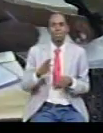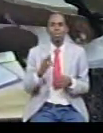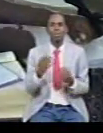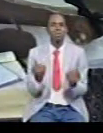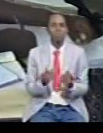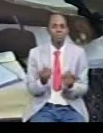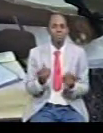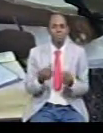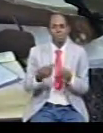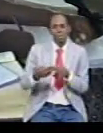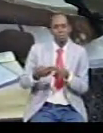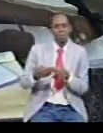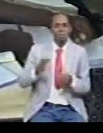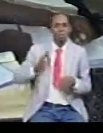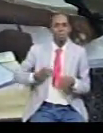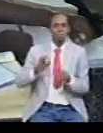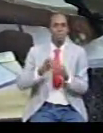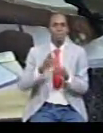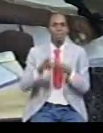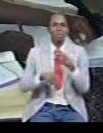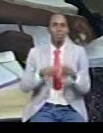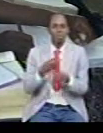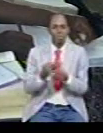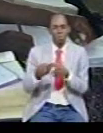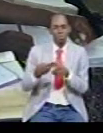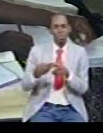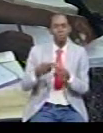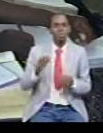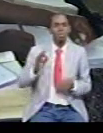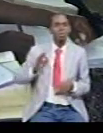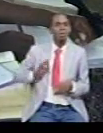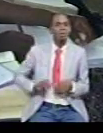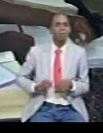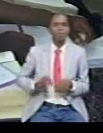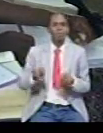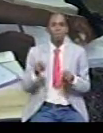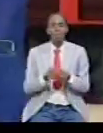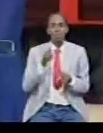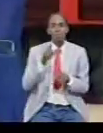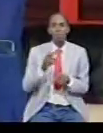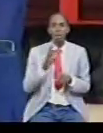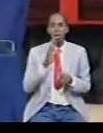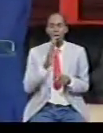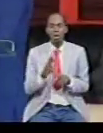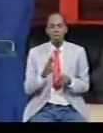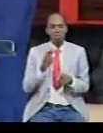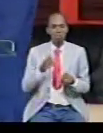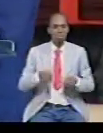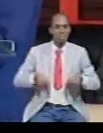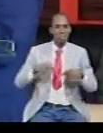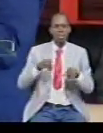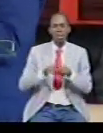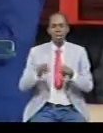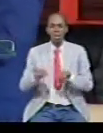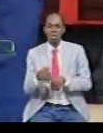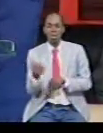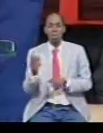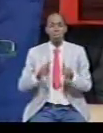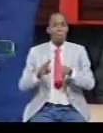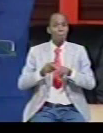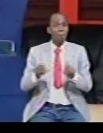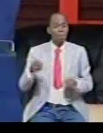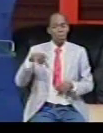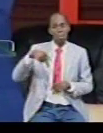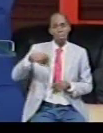temporary gain in the world, temporary gain as you have been living like other people. But Paul the Apostle